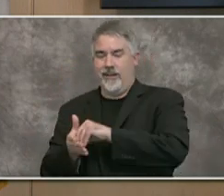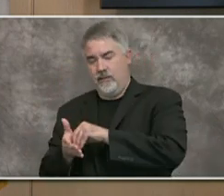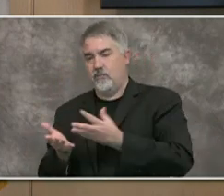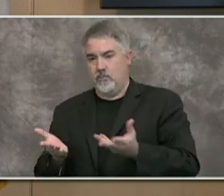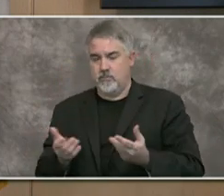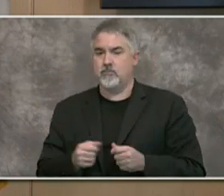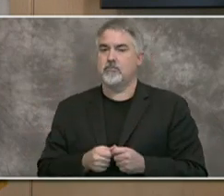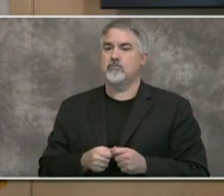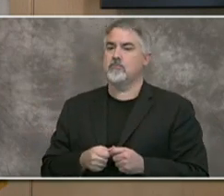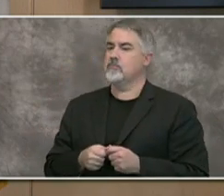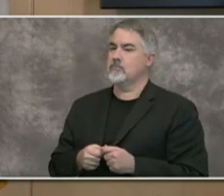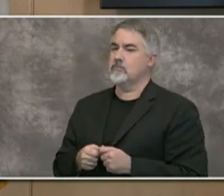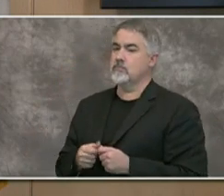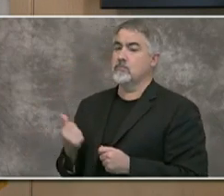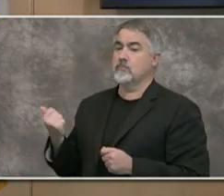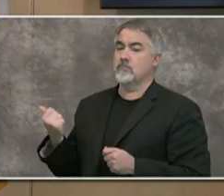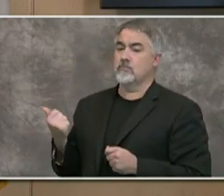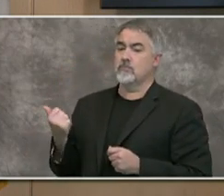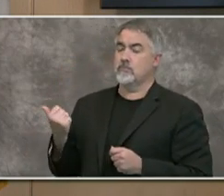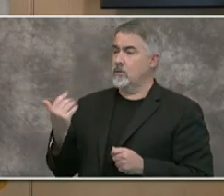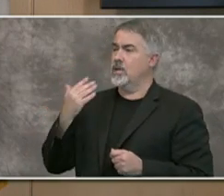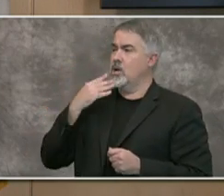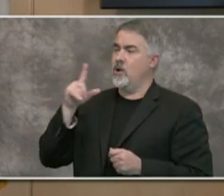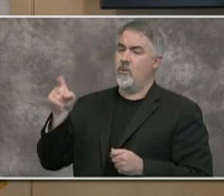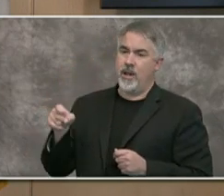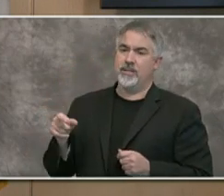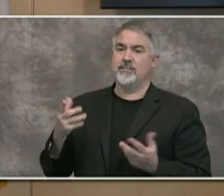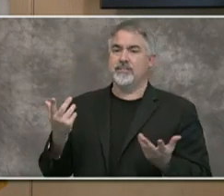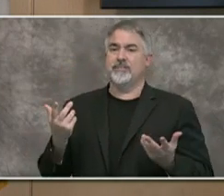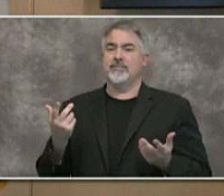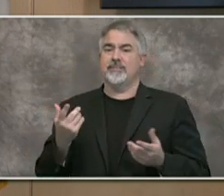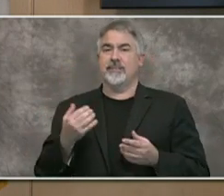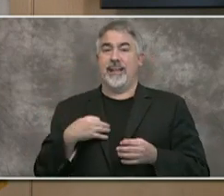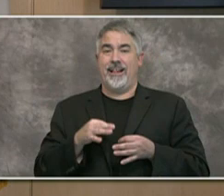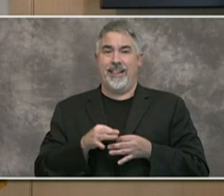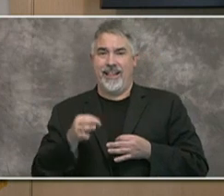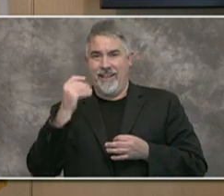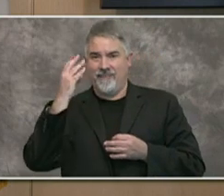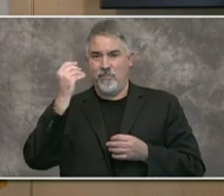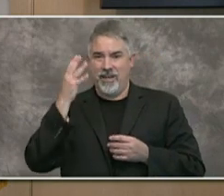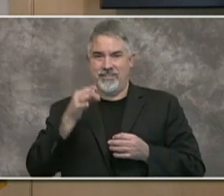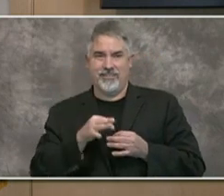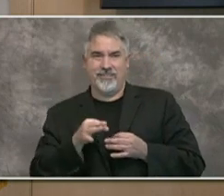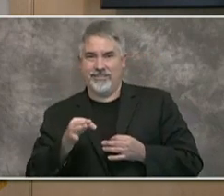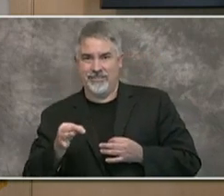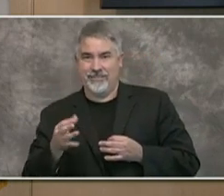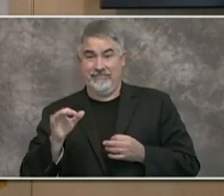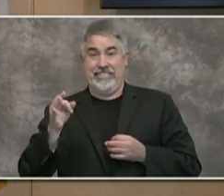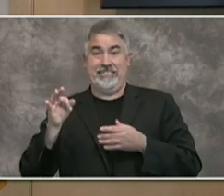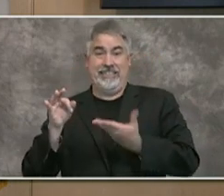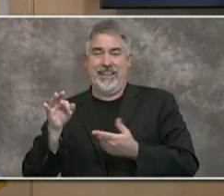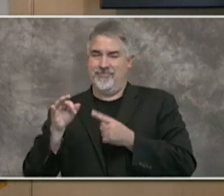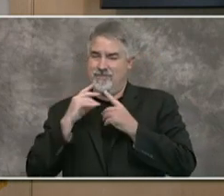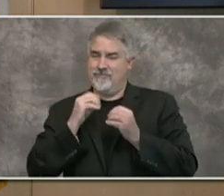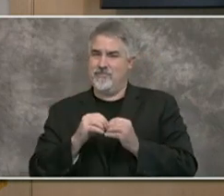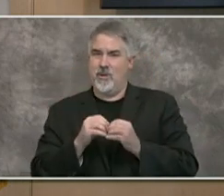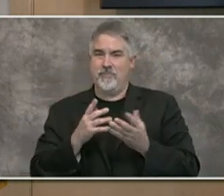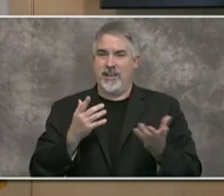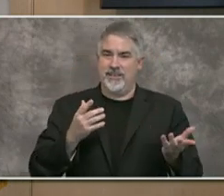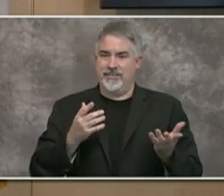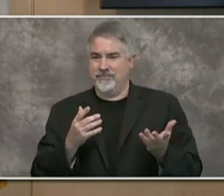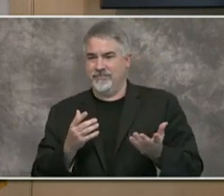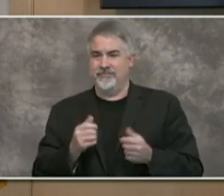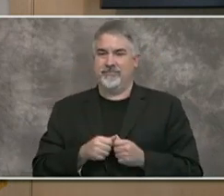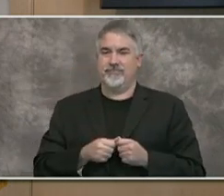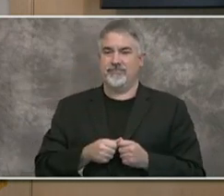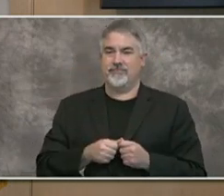about the delay. We have had reports since the time that the